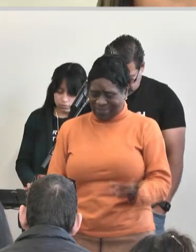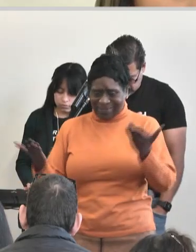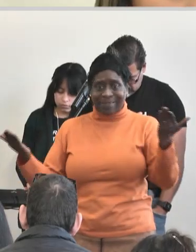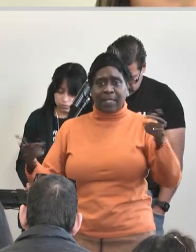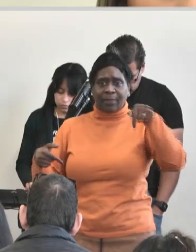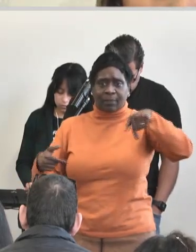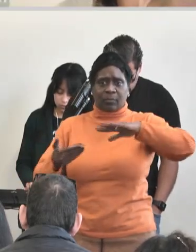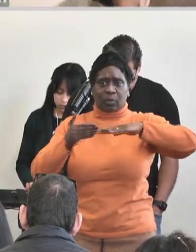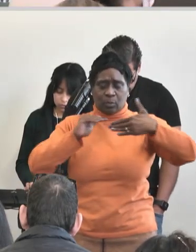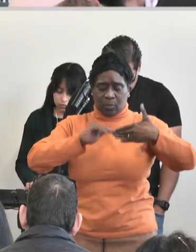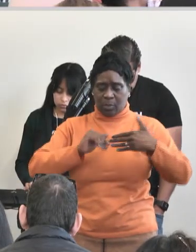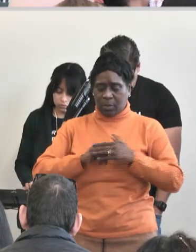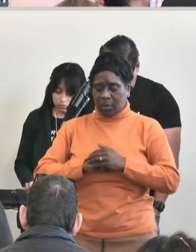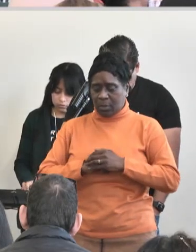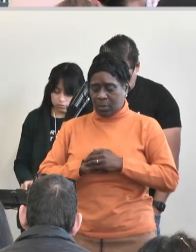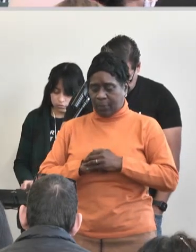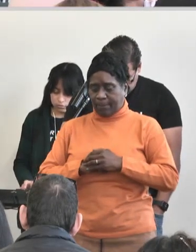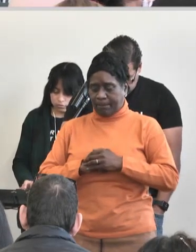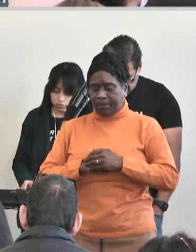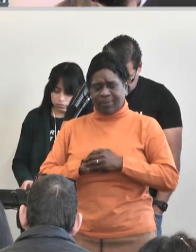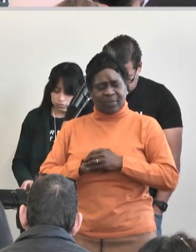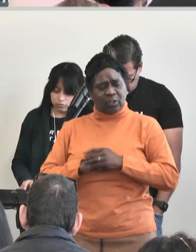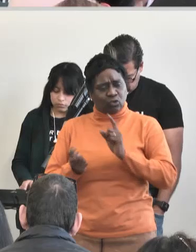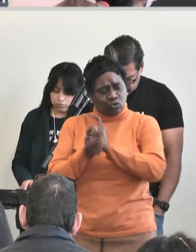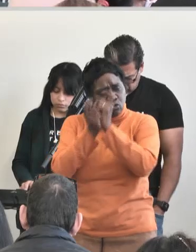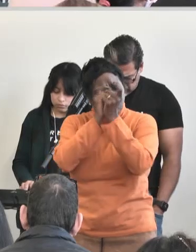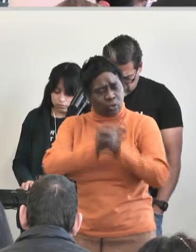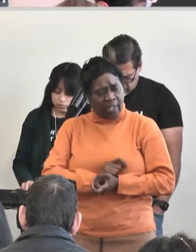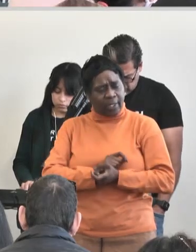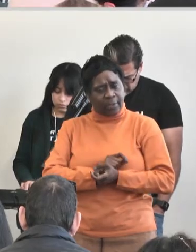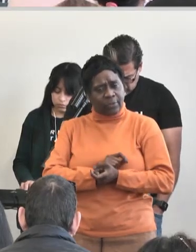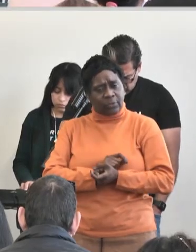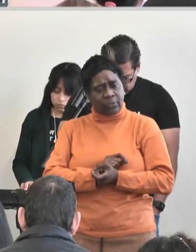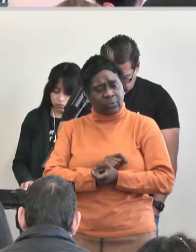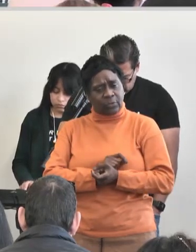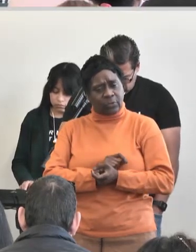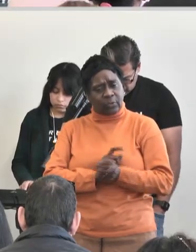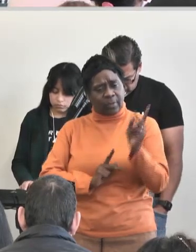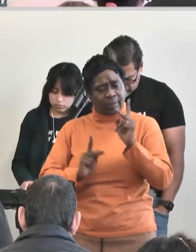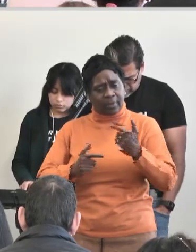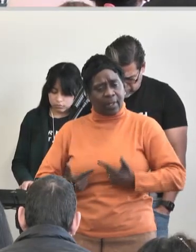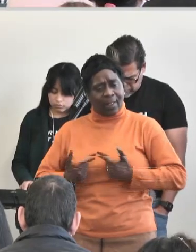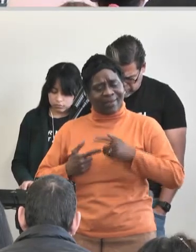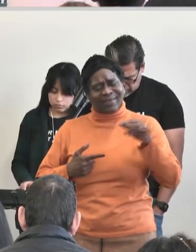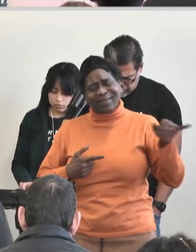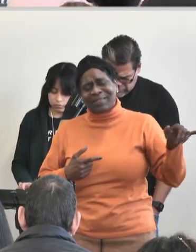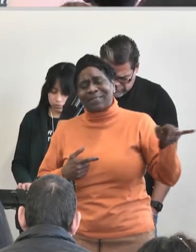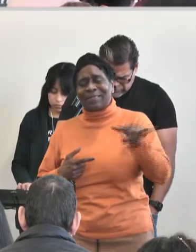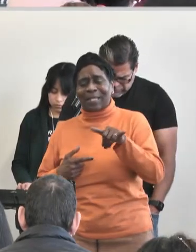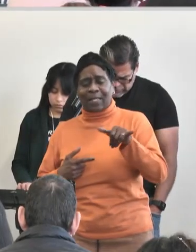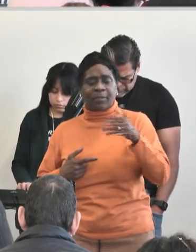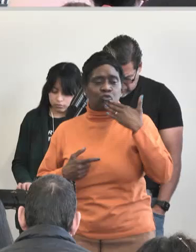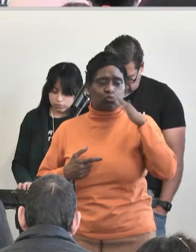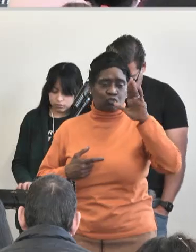que nuestra presencia en esta comunidad make a difference, haga una diferencia, like it was the difference that was made in